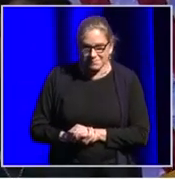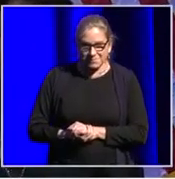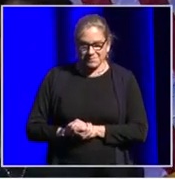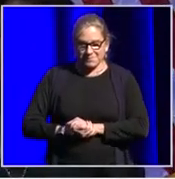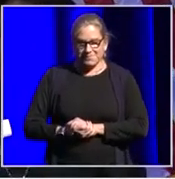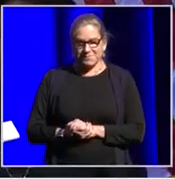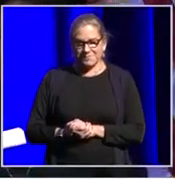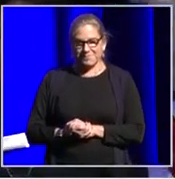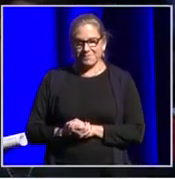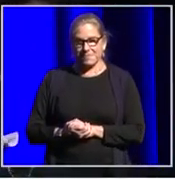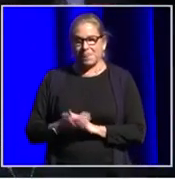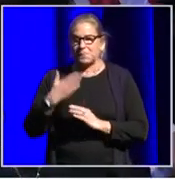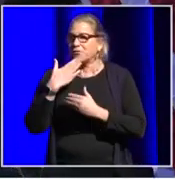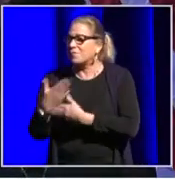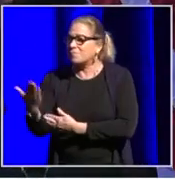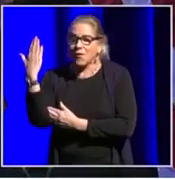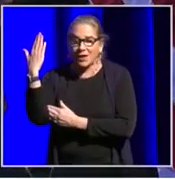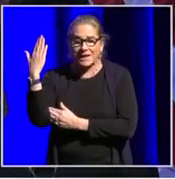Good morning,